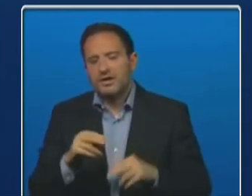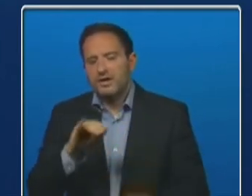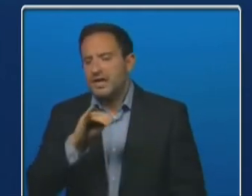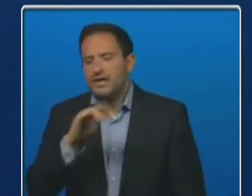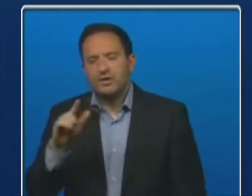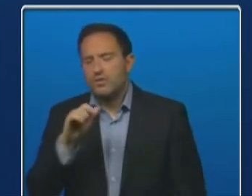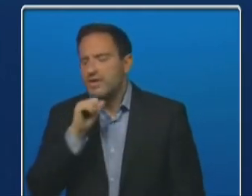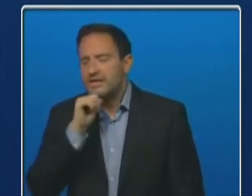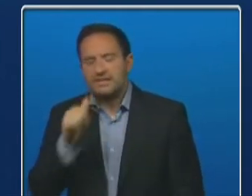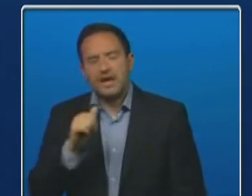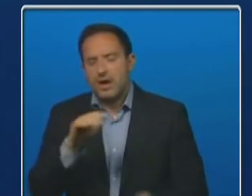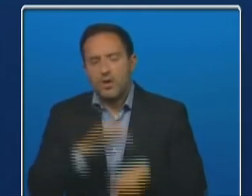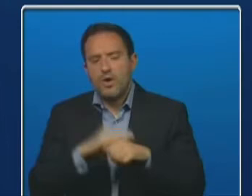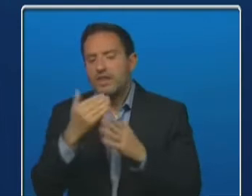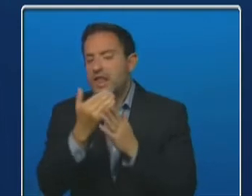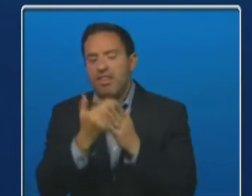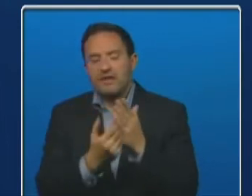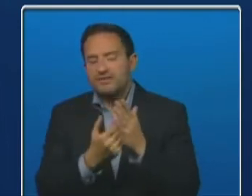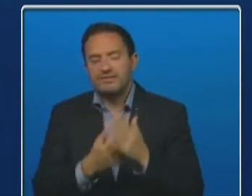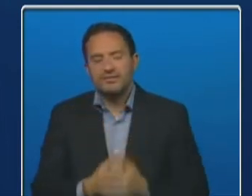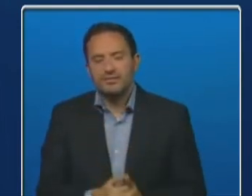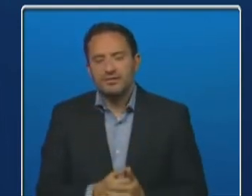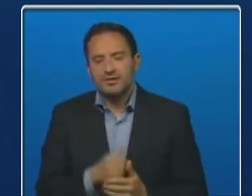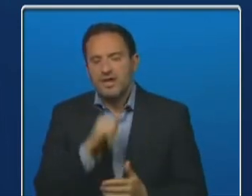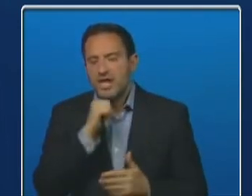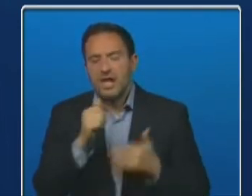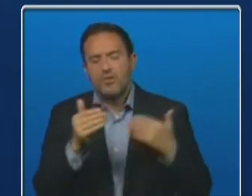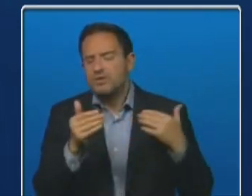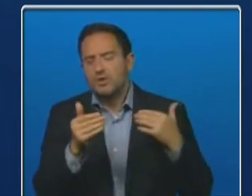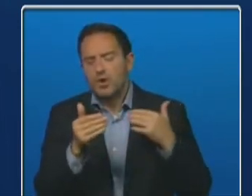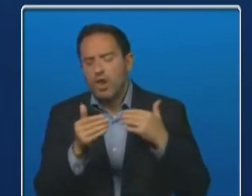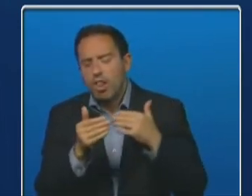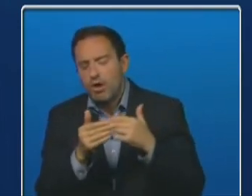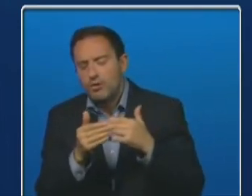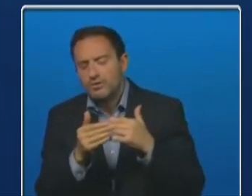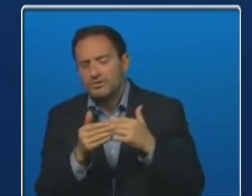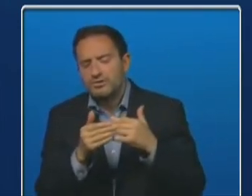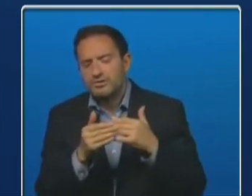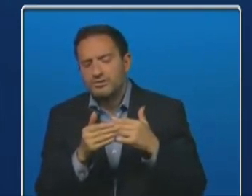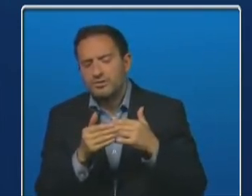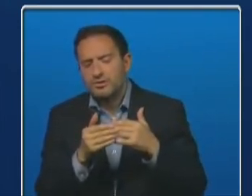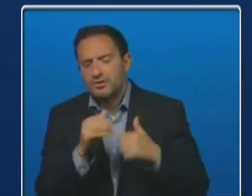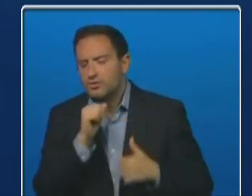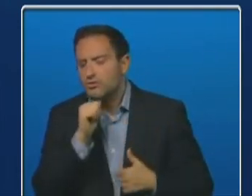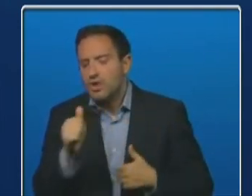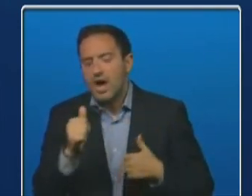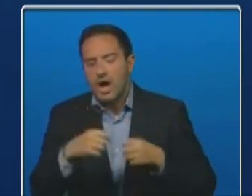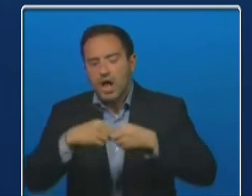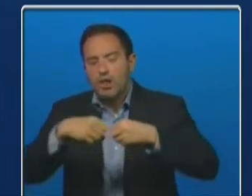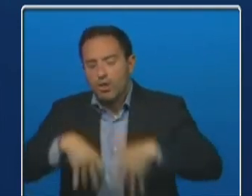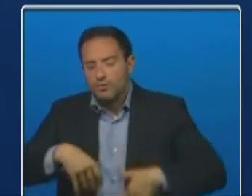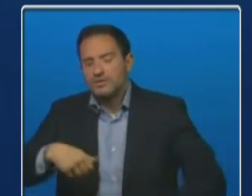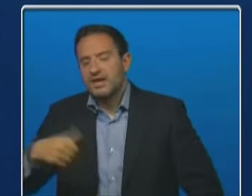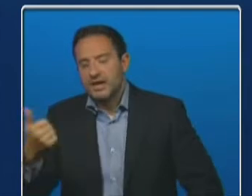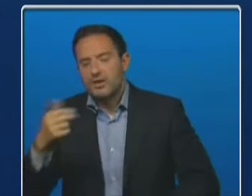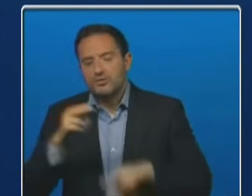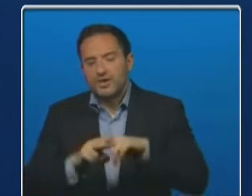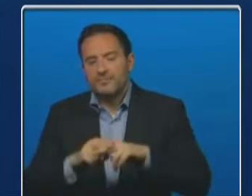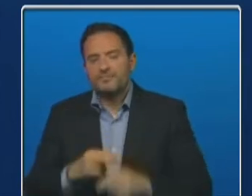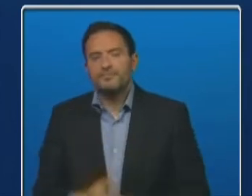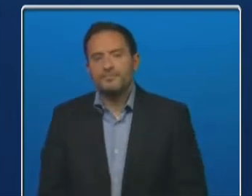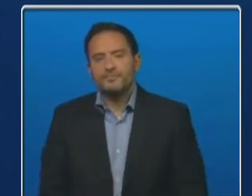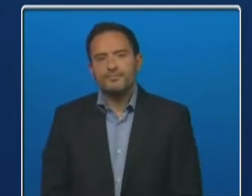is not among them. So Illinois was not close to getting or to not losing another seat, if that makes sense.